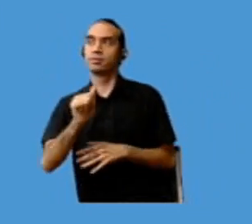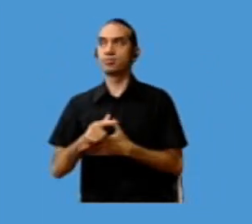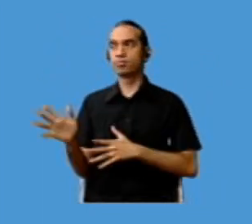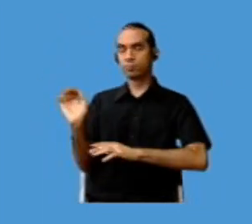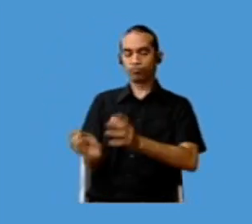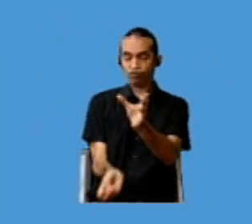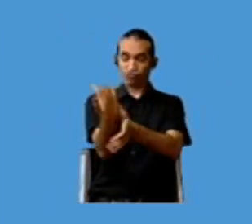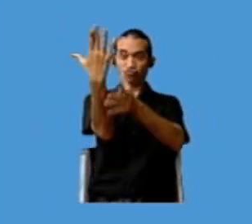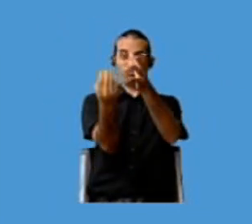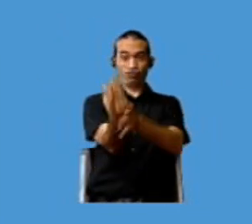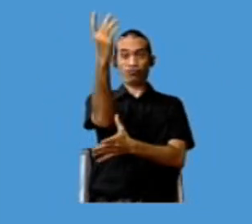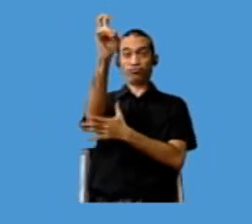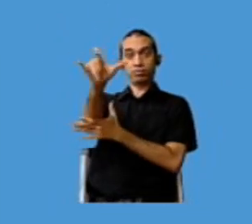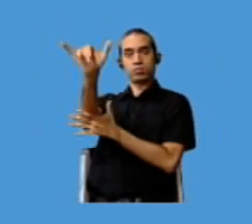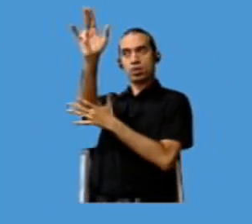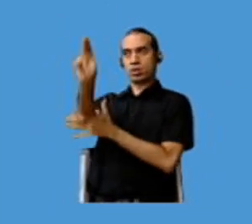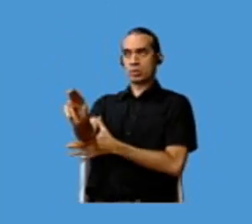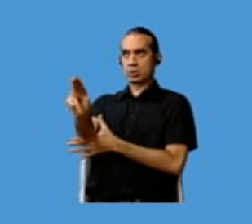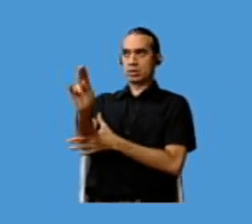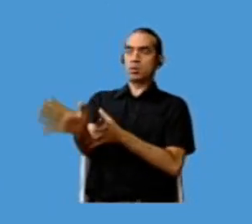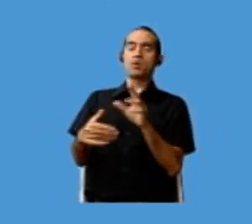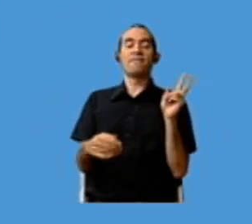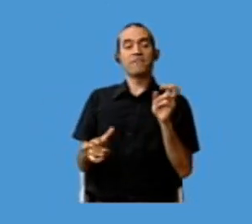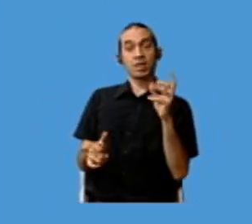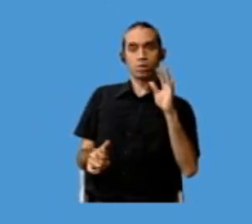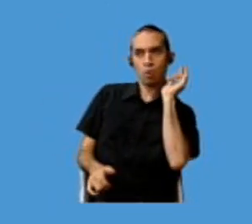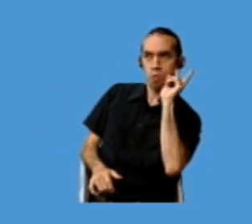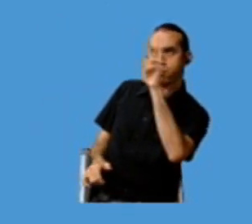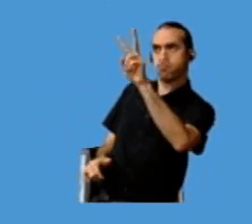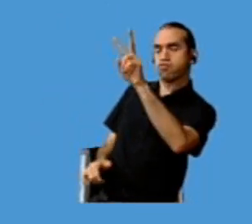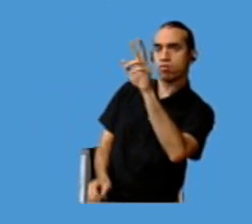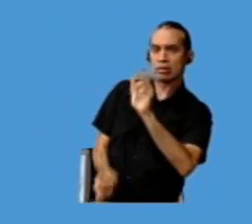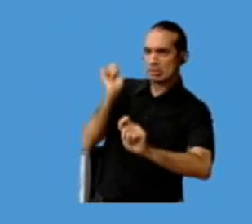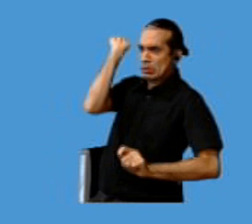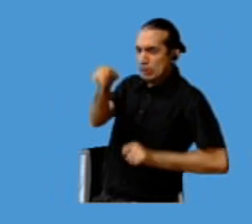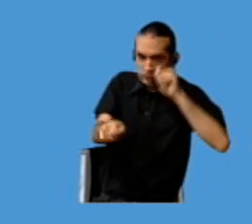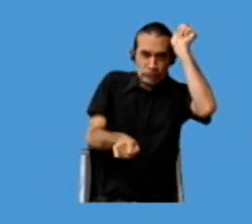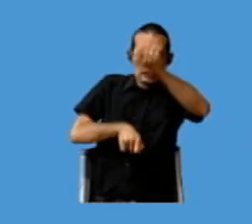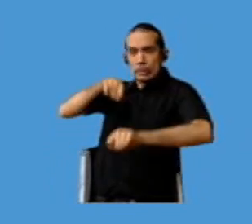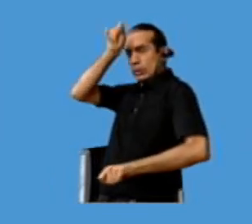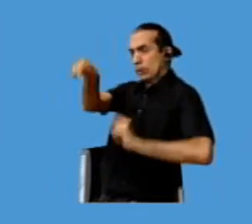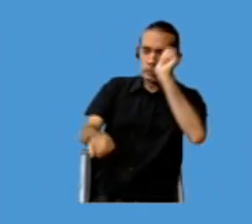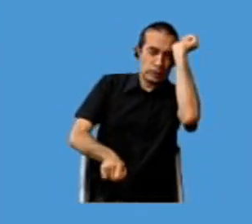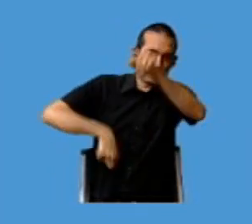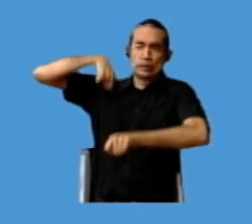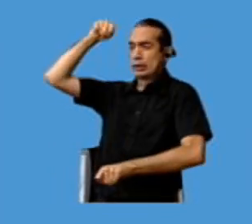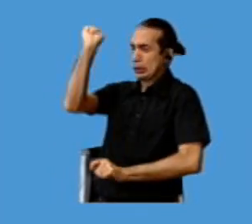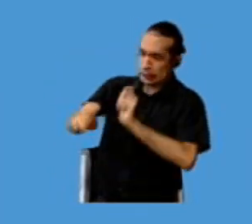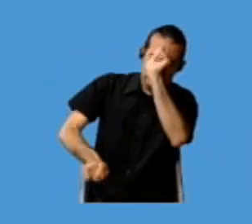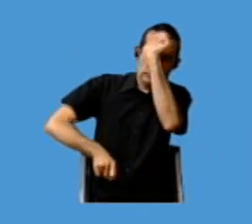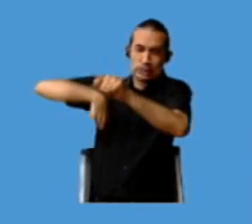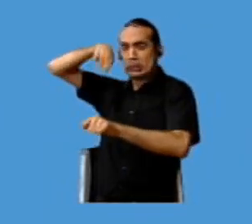Volcanoes are what Victor likes. Up volcanoes Victor hikes. It's